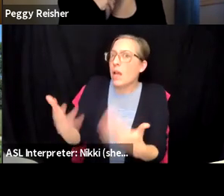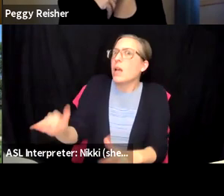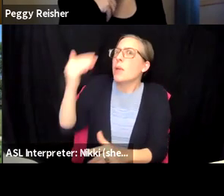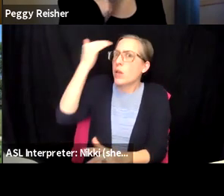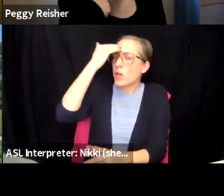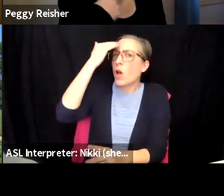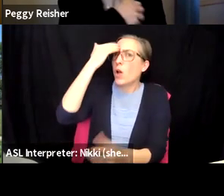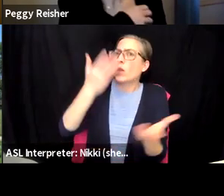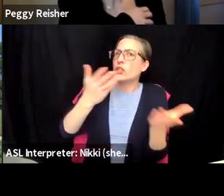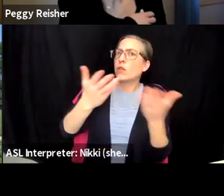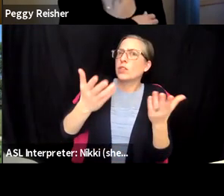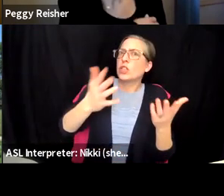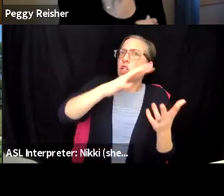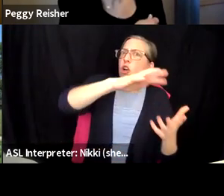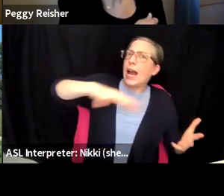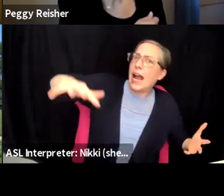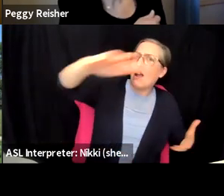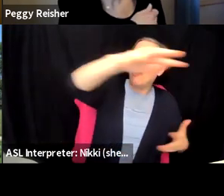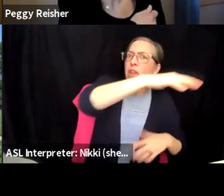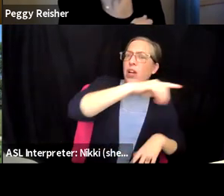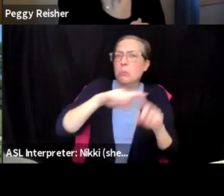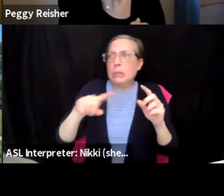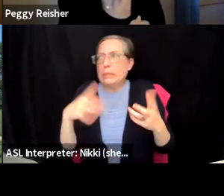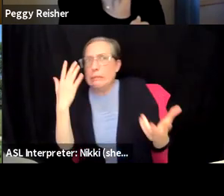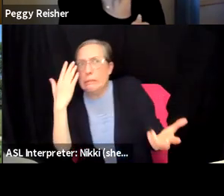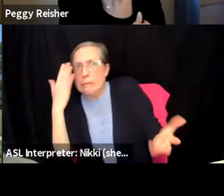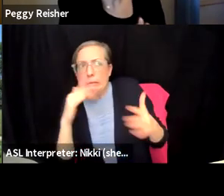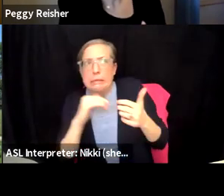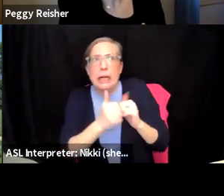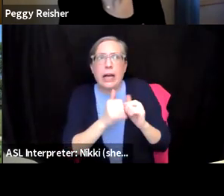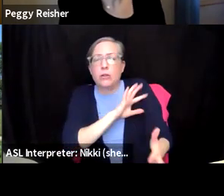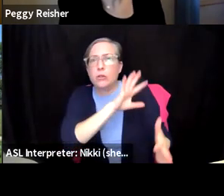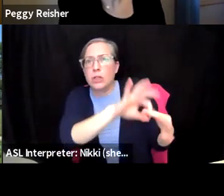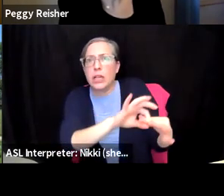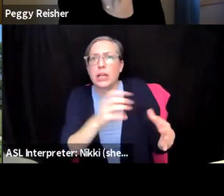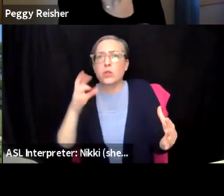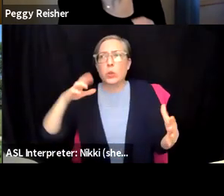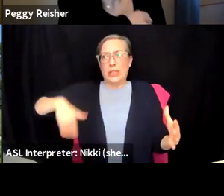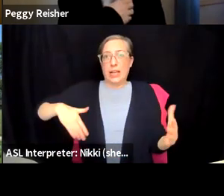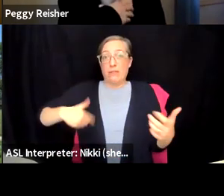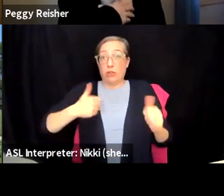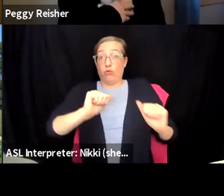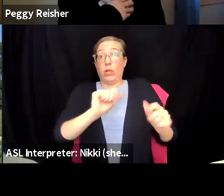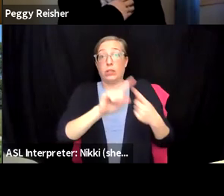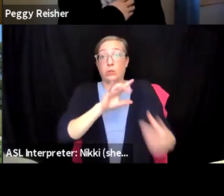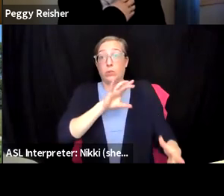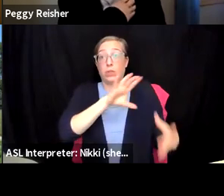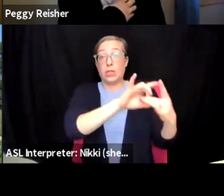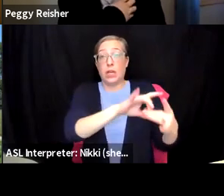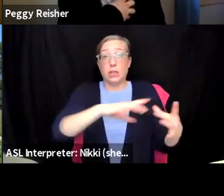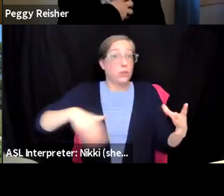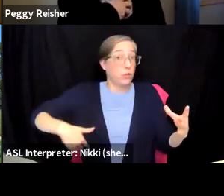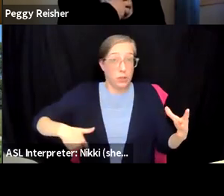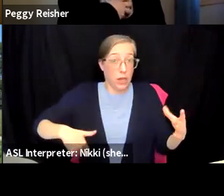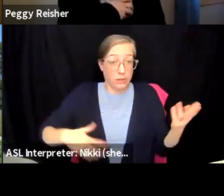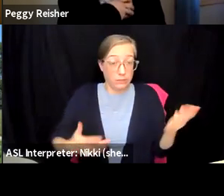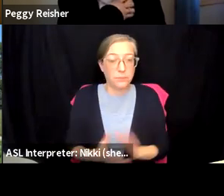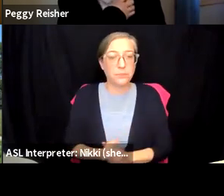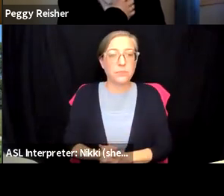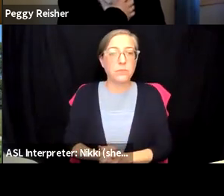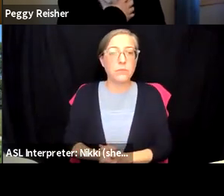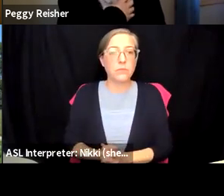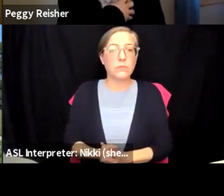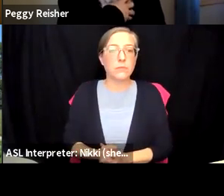didn't know how to connect to those, or have attempted to connect to services before and